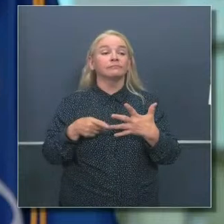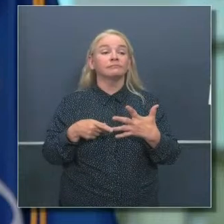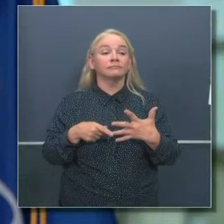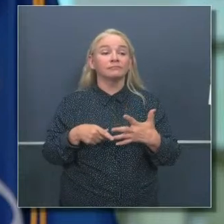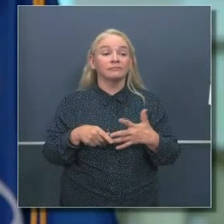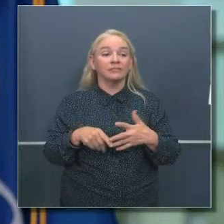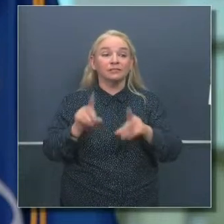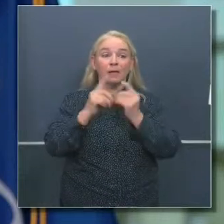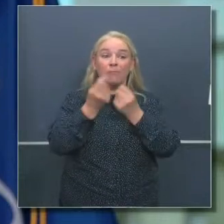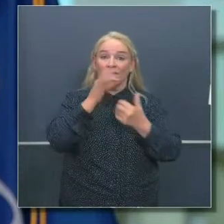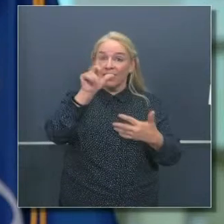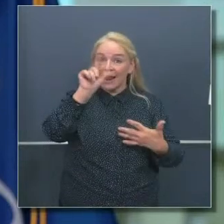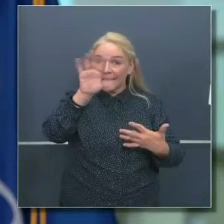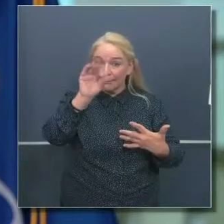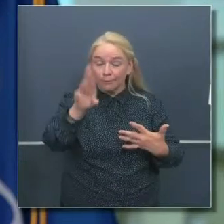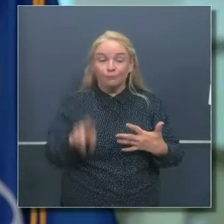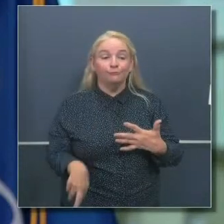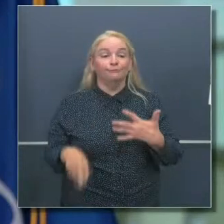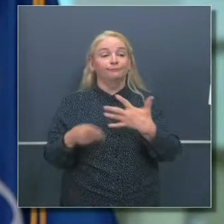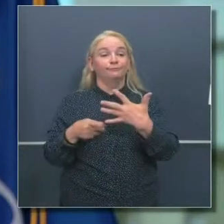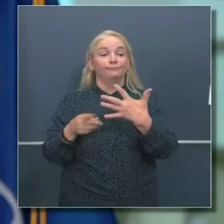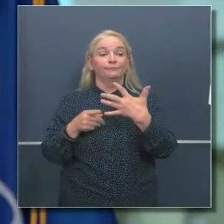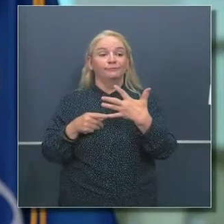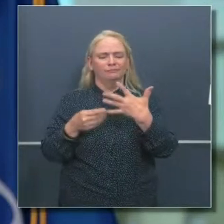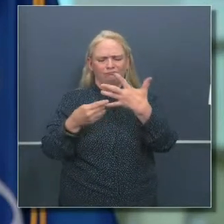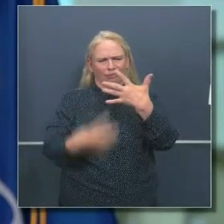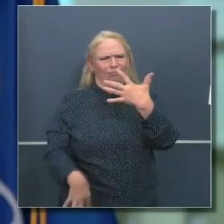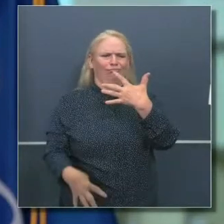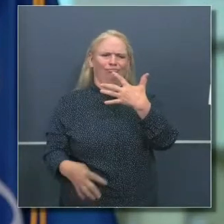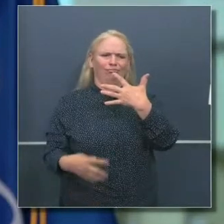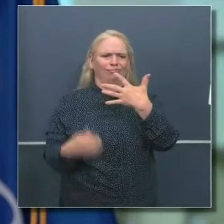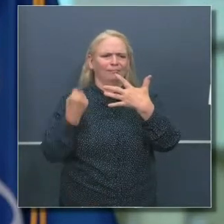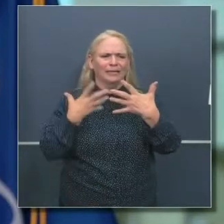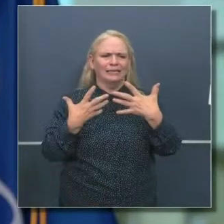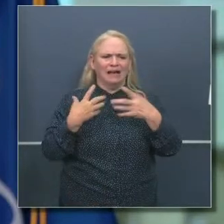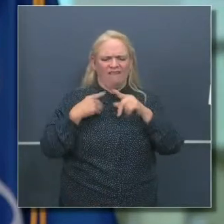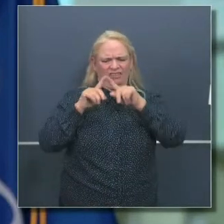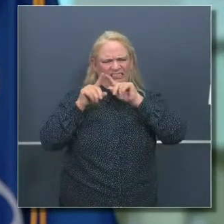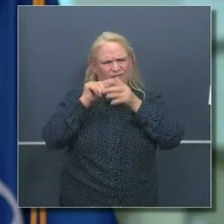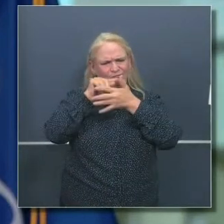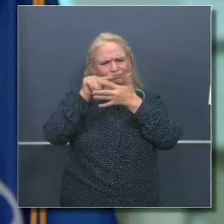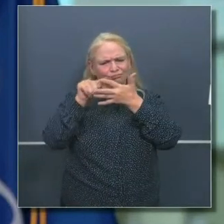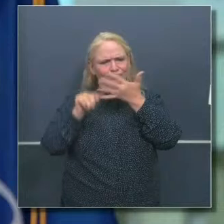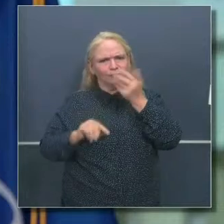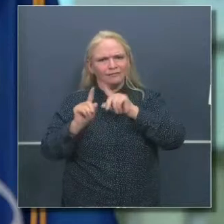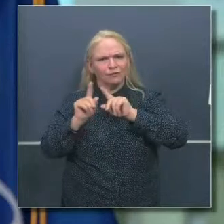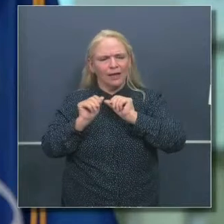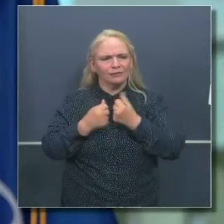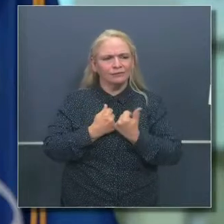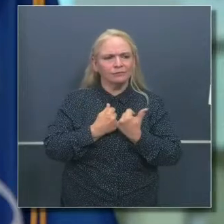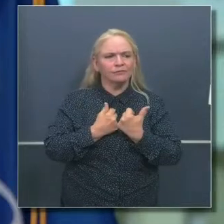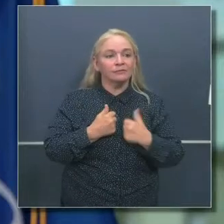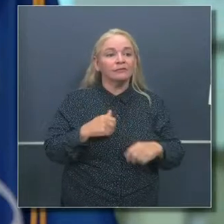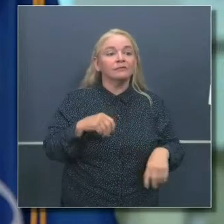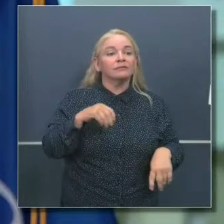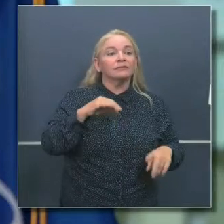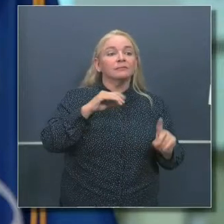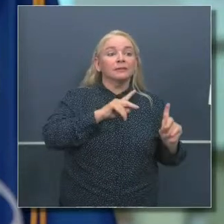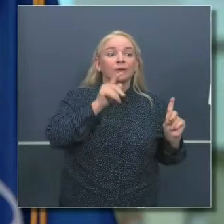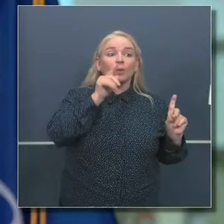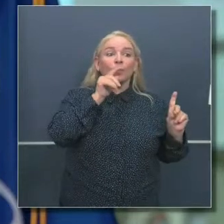Labor, working with different state agencies, Consumer Affairs, and others in a